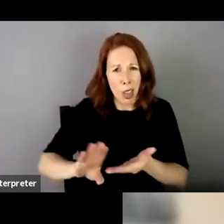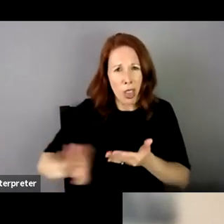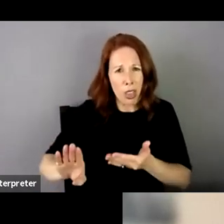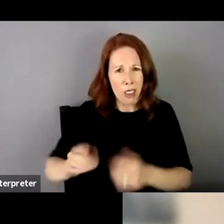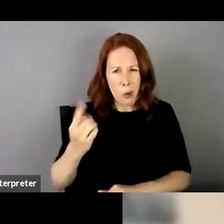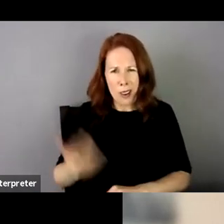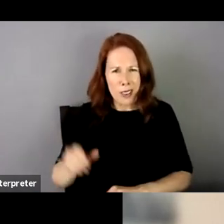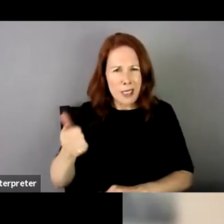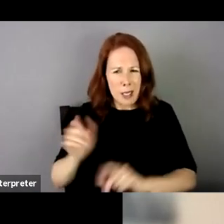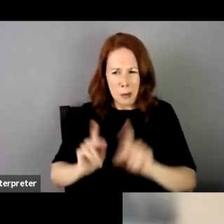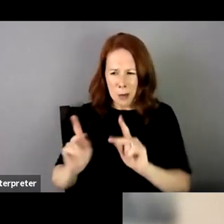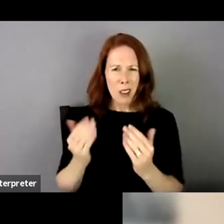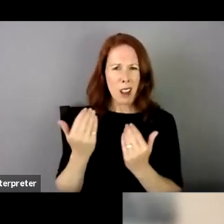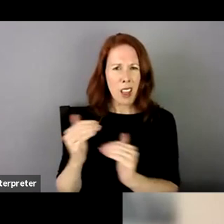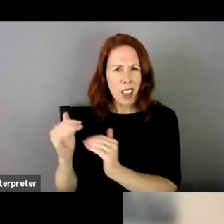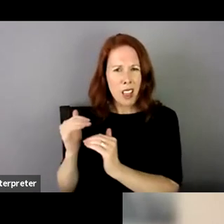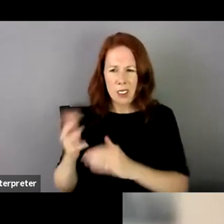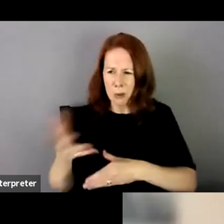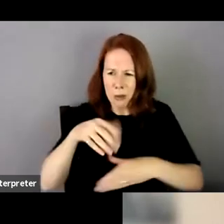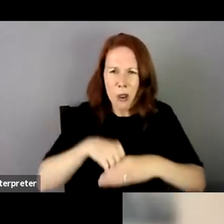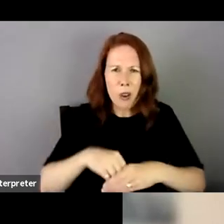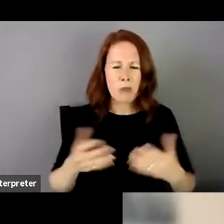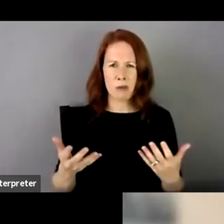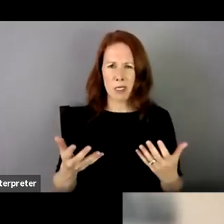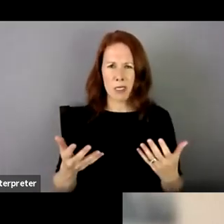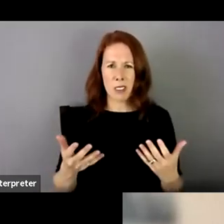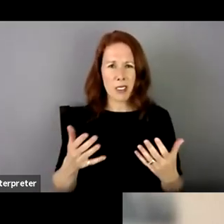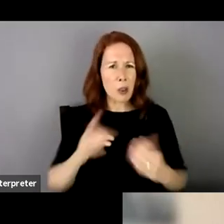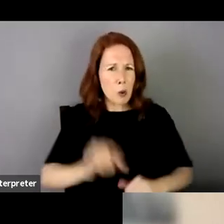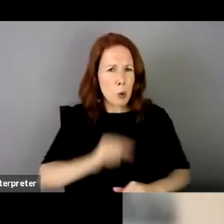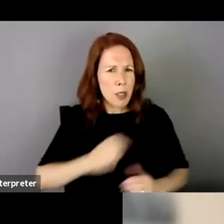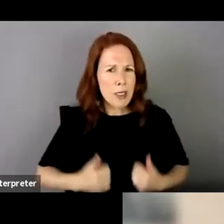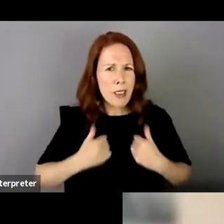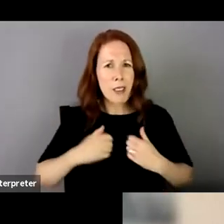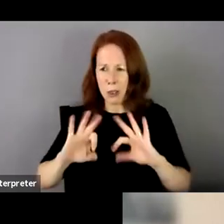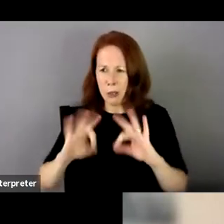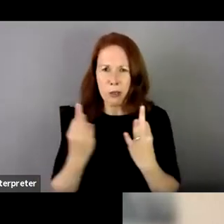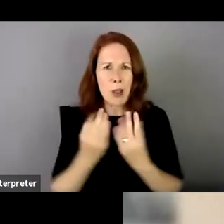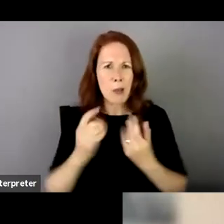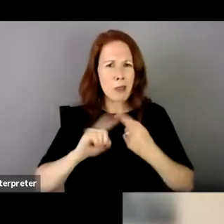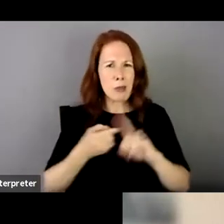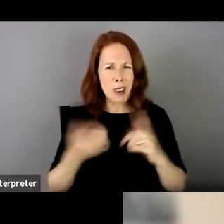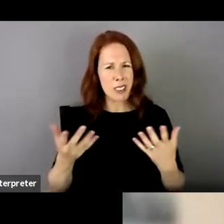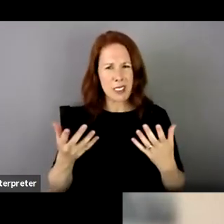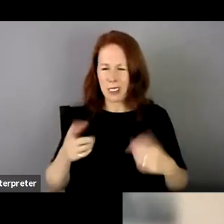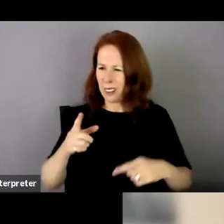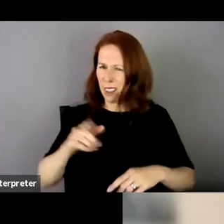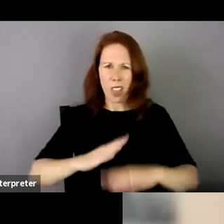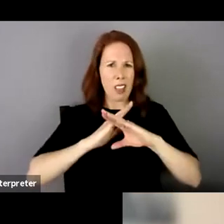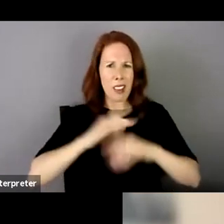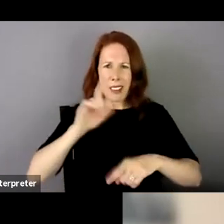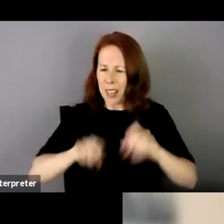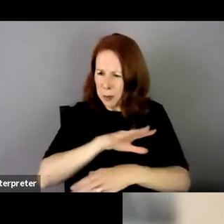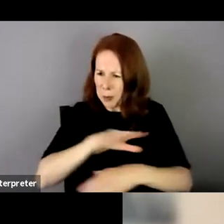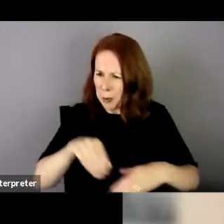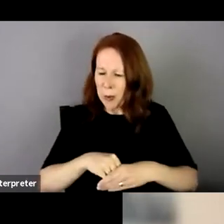is, you know, limiting their participation in life and also their families and their friends' participation, because, you know,